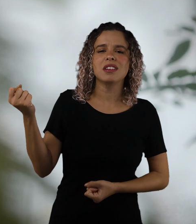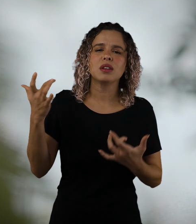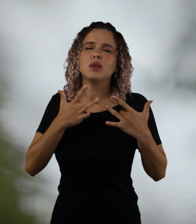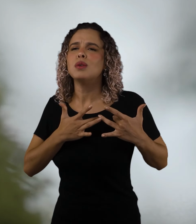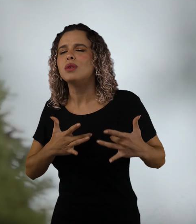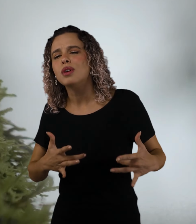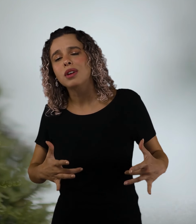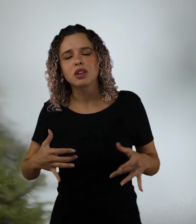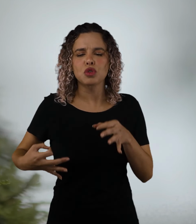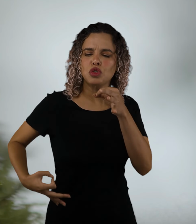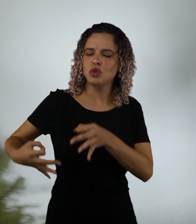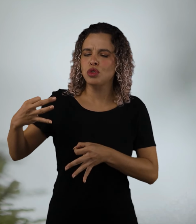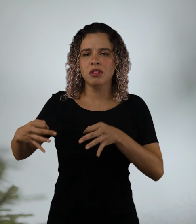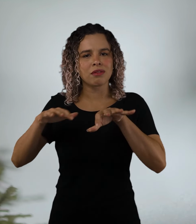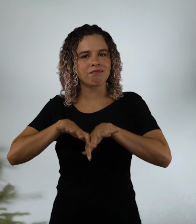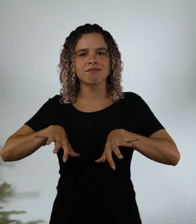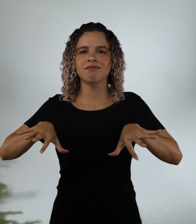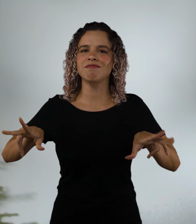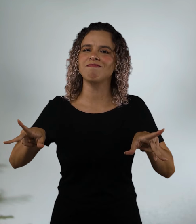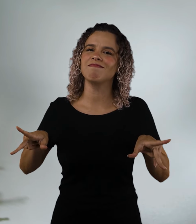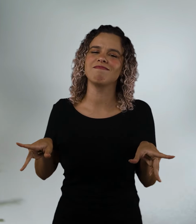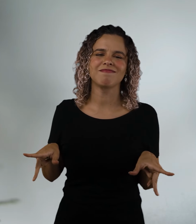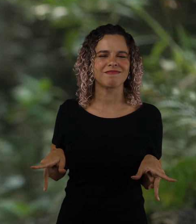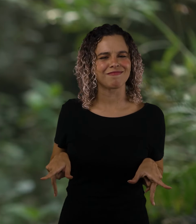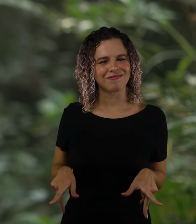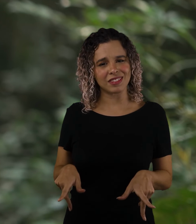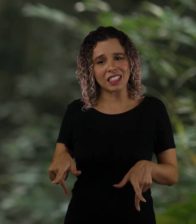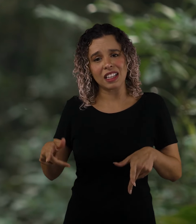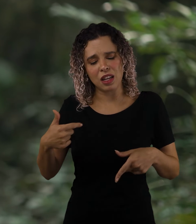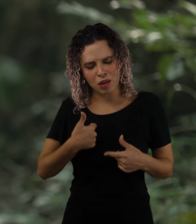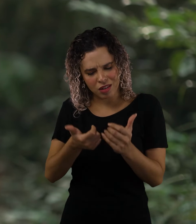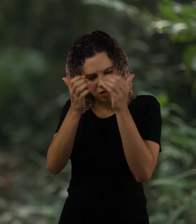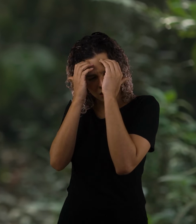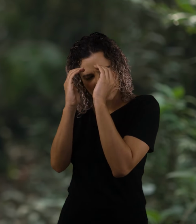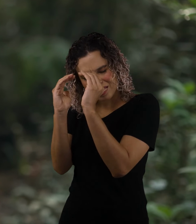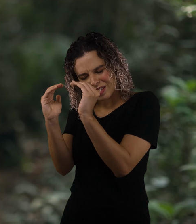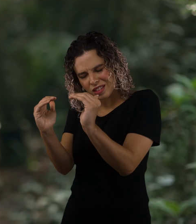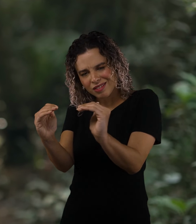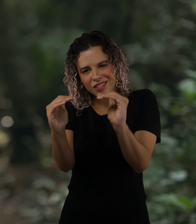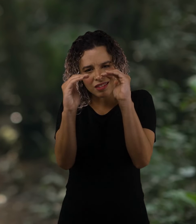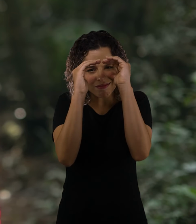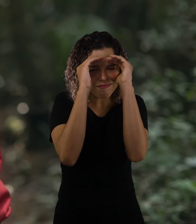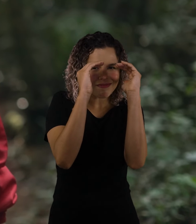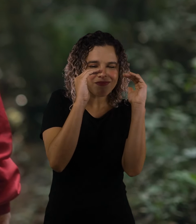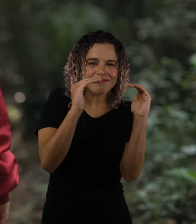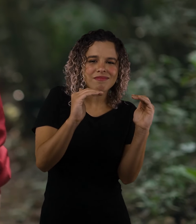war. Justice and mercy don't live side by side, so in retribution